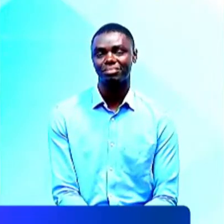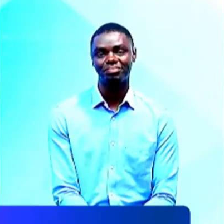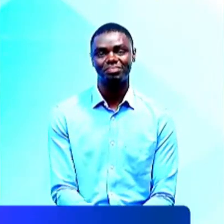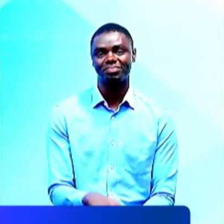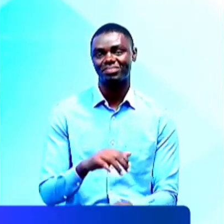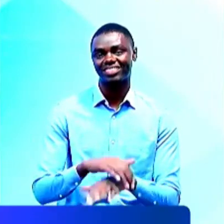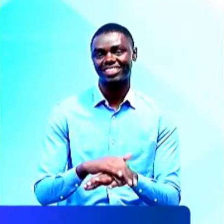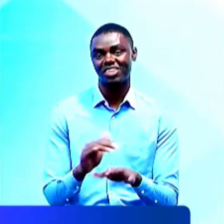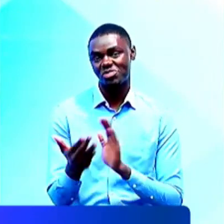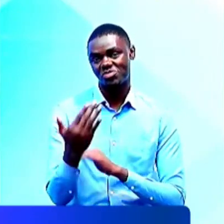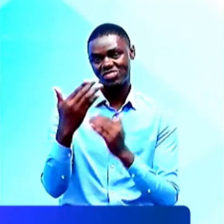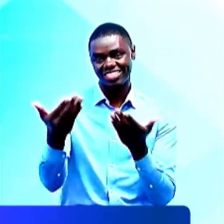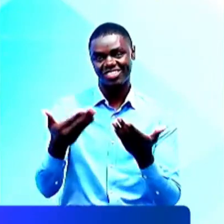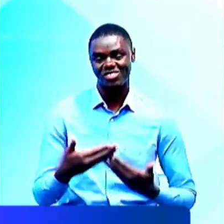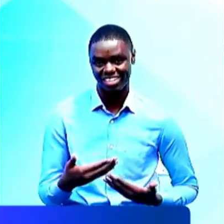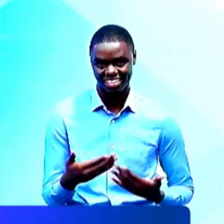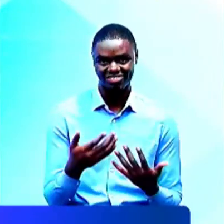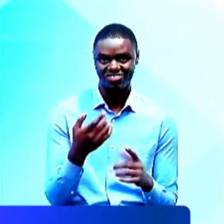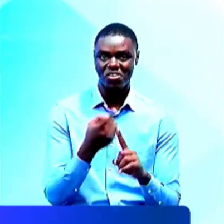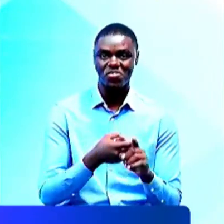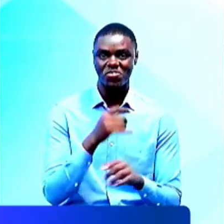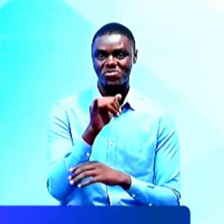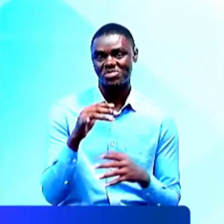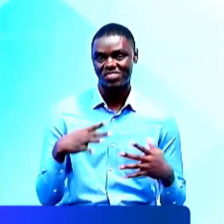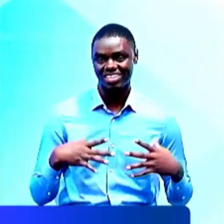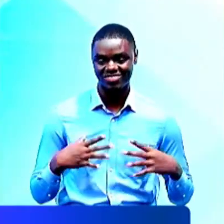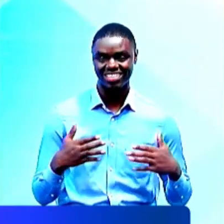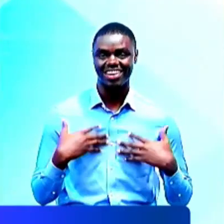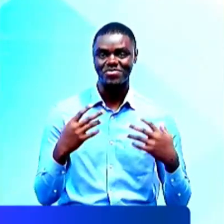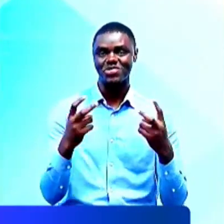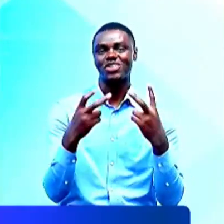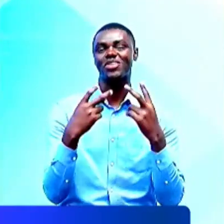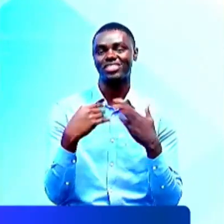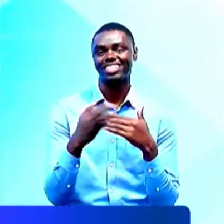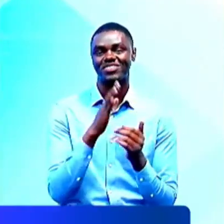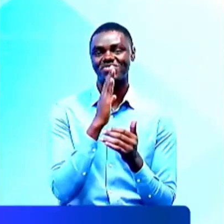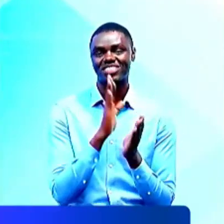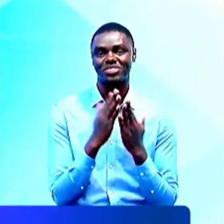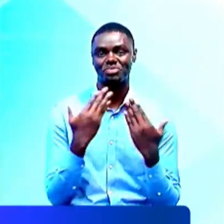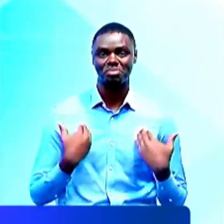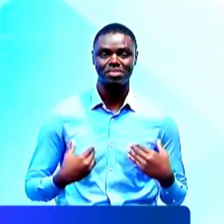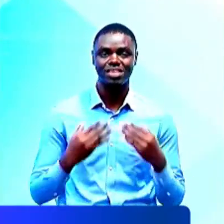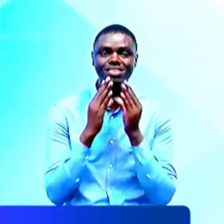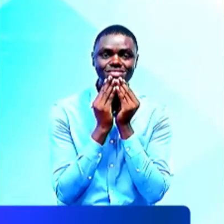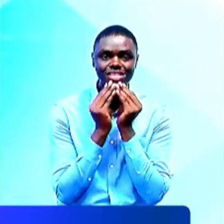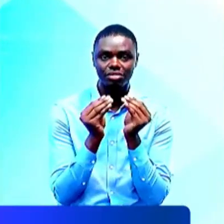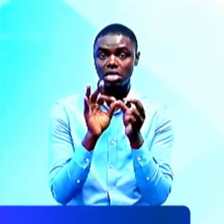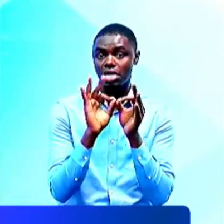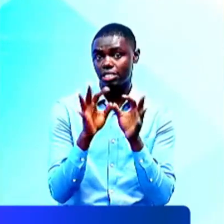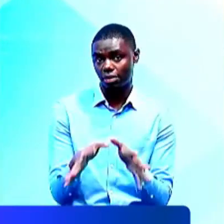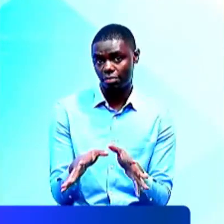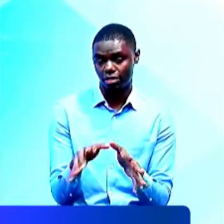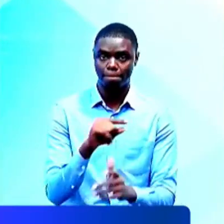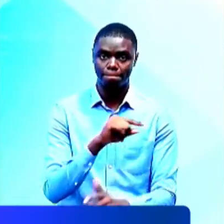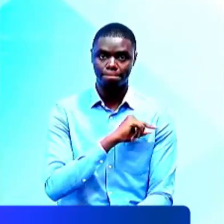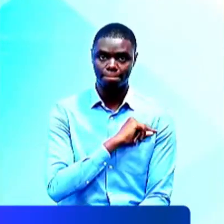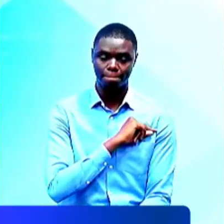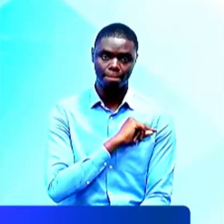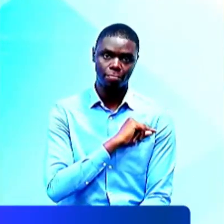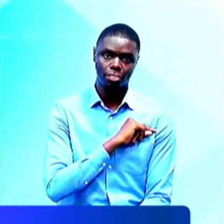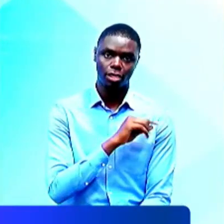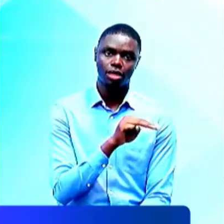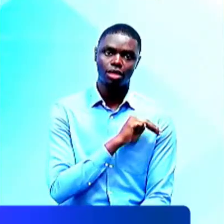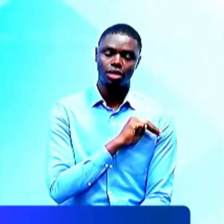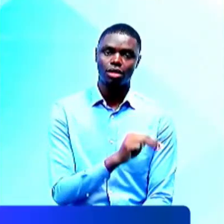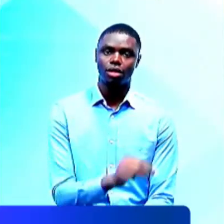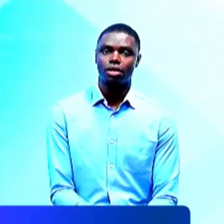Good morning. Welcome from that break. Glad you're still watching Zan's Breakfast with me, Alan Hubbard. Sign language interpreter this morning